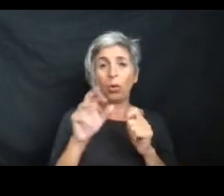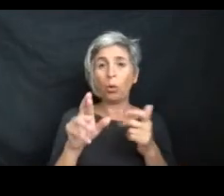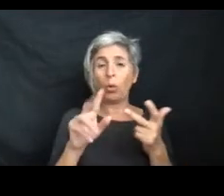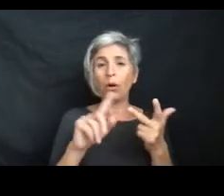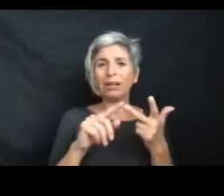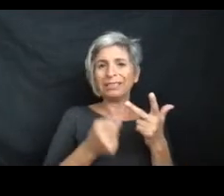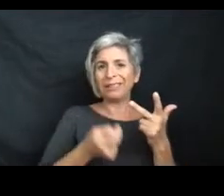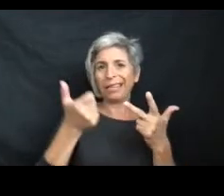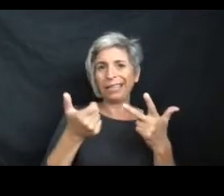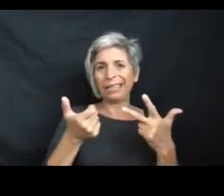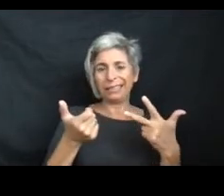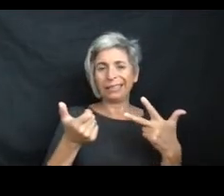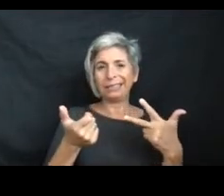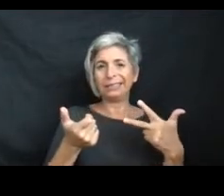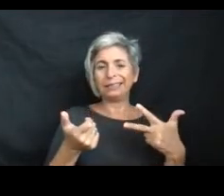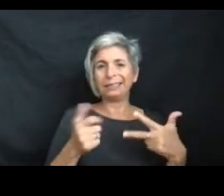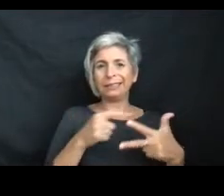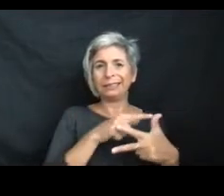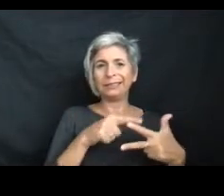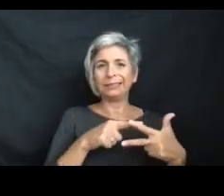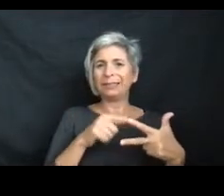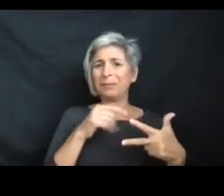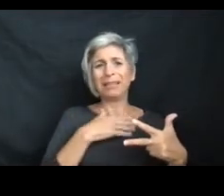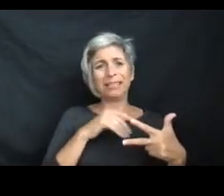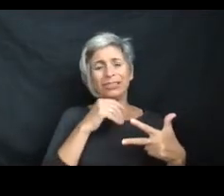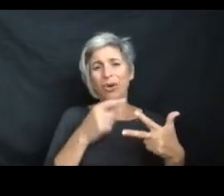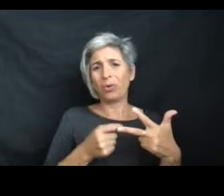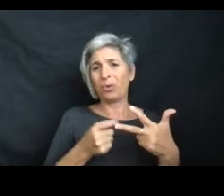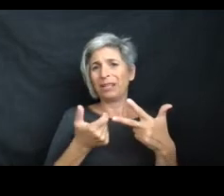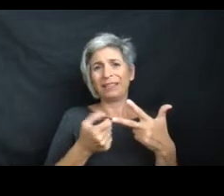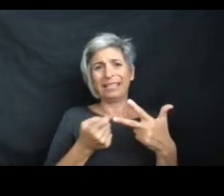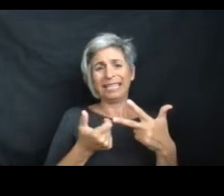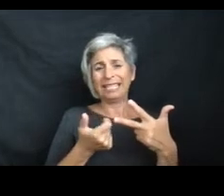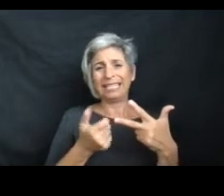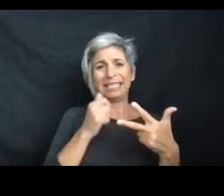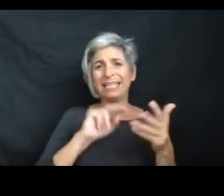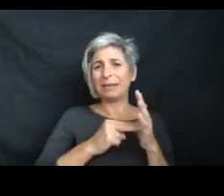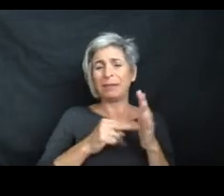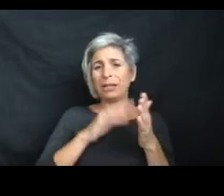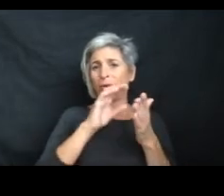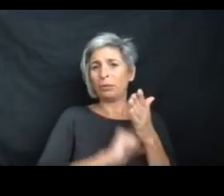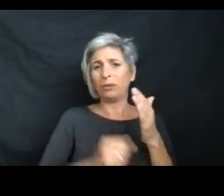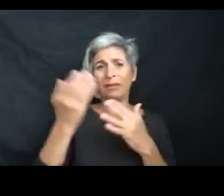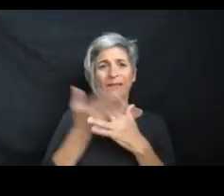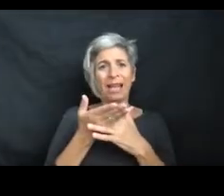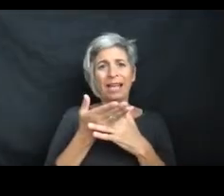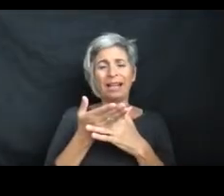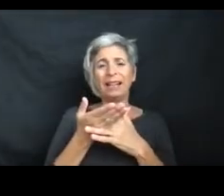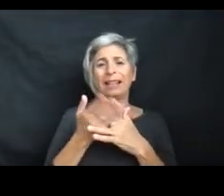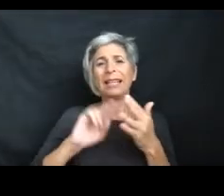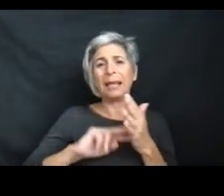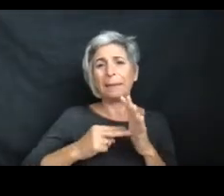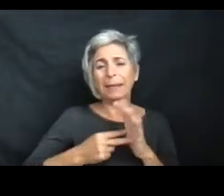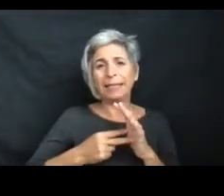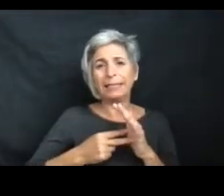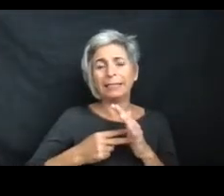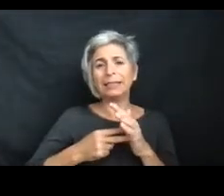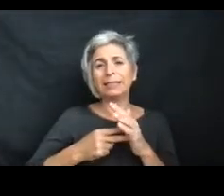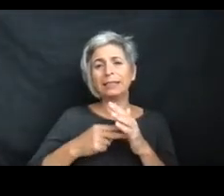it. Please note, delete does not mean we're actually physically removing the file. We're just